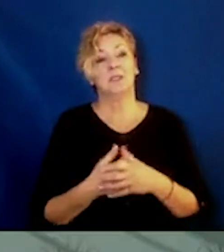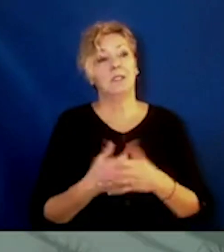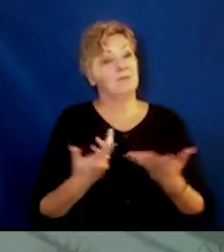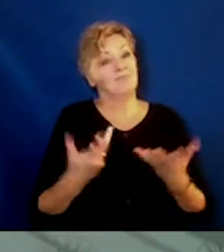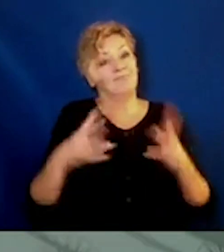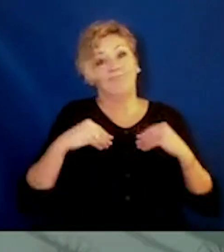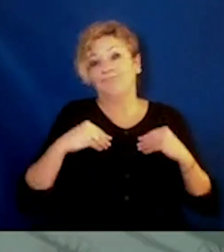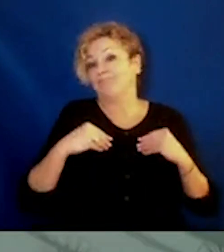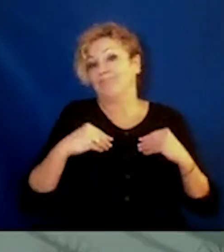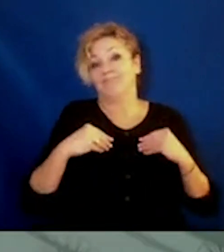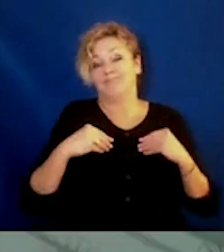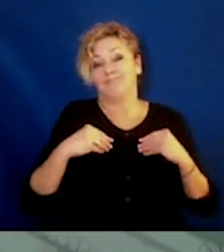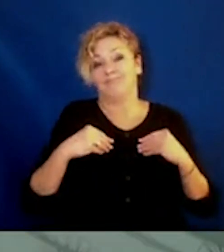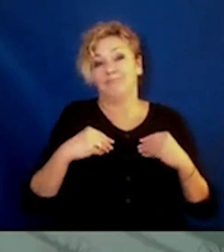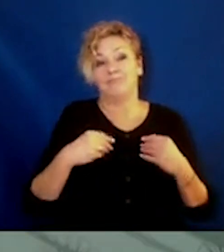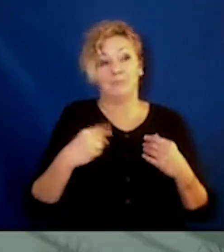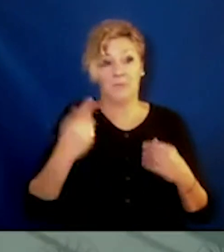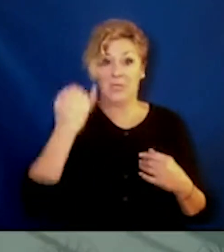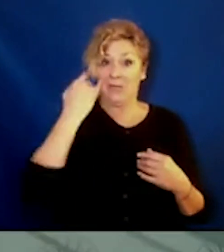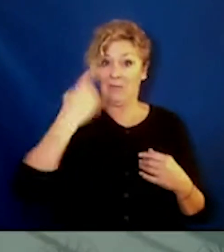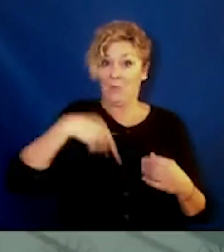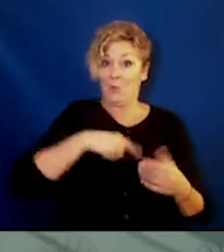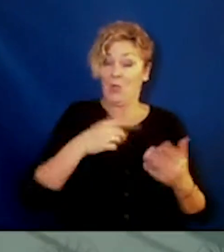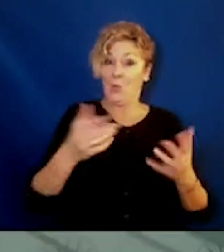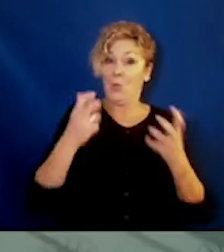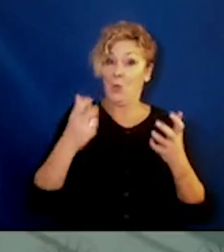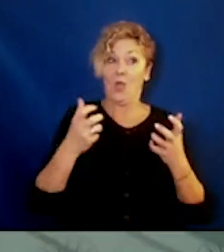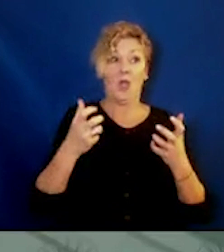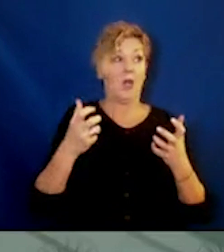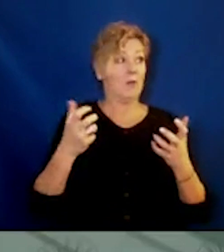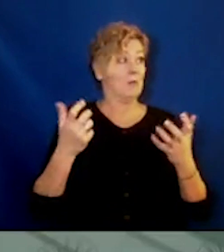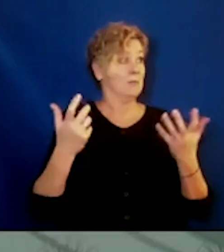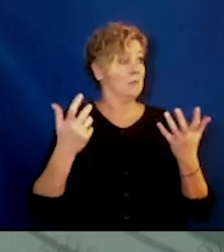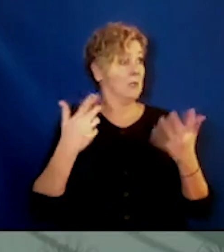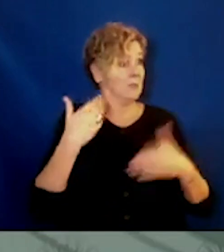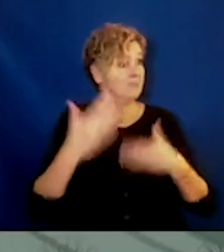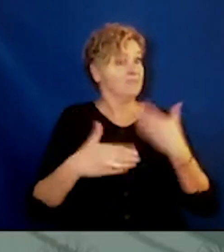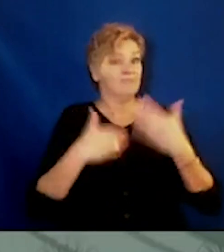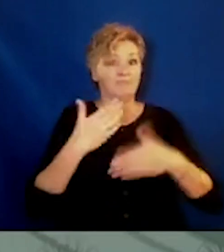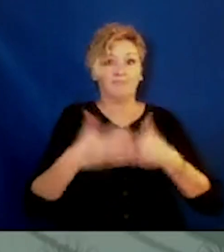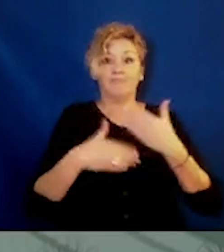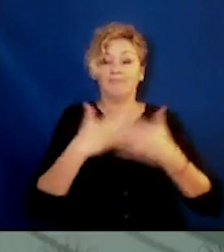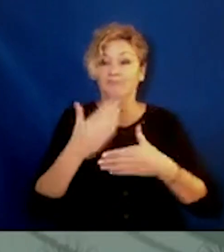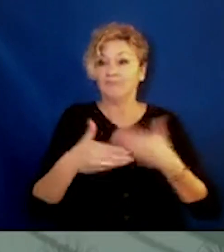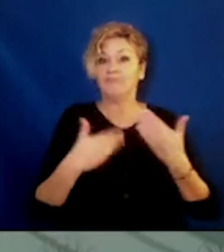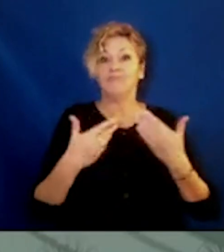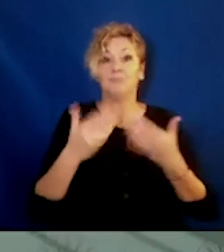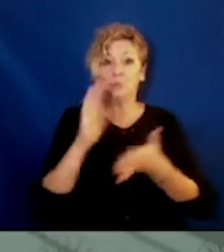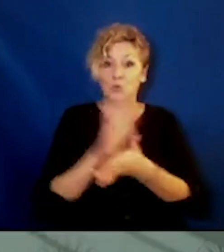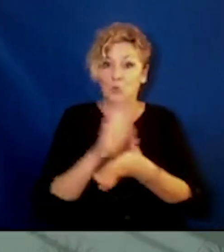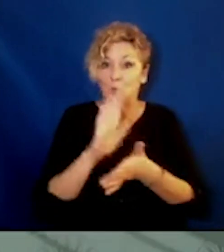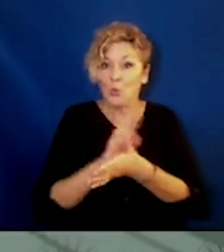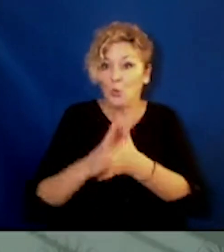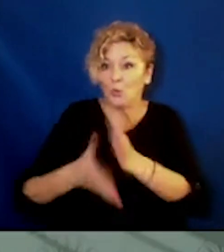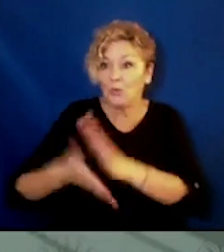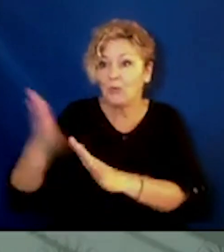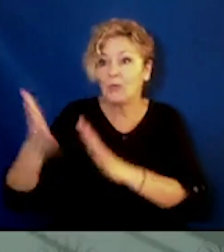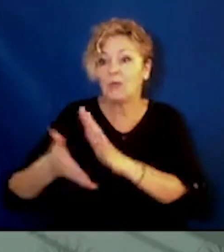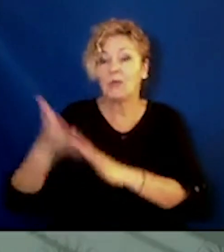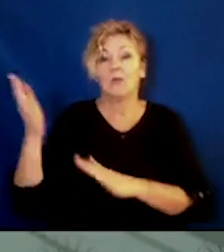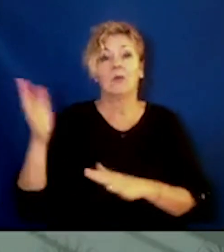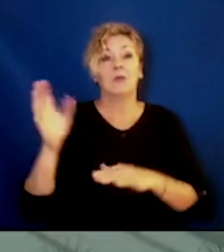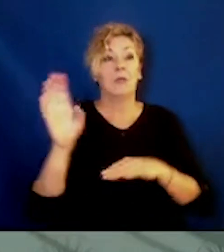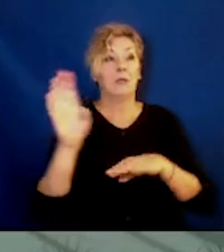about what occurred. But look, we have to. We're facing COVID-19 for a